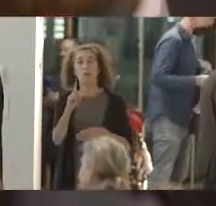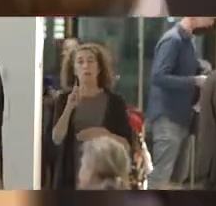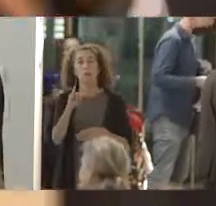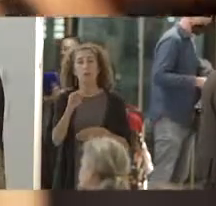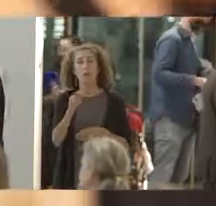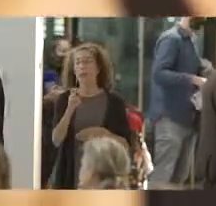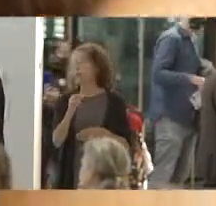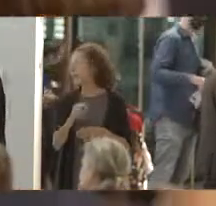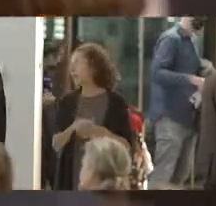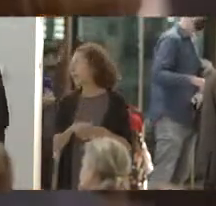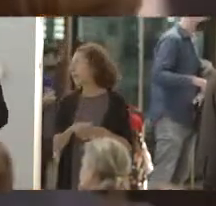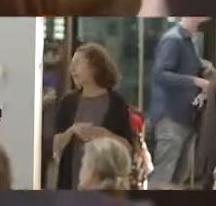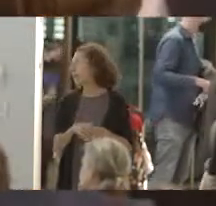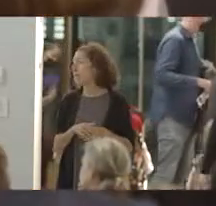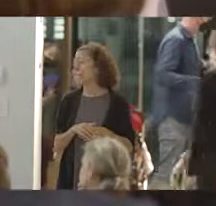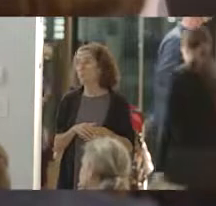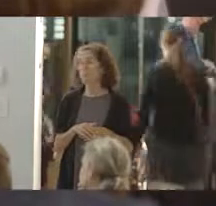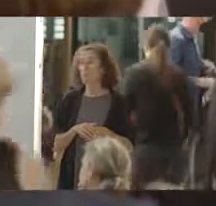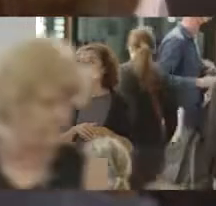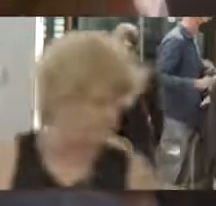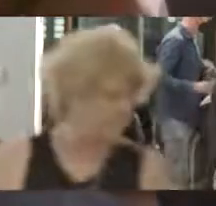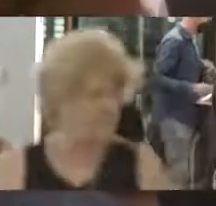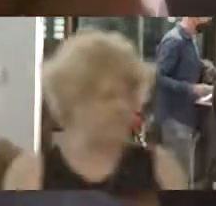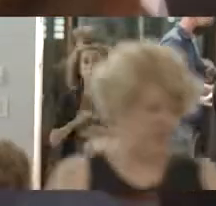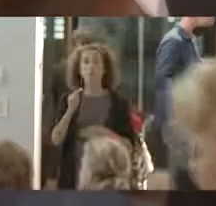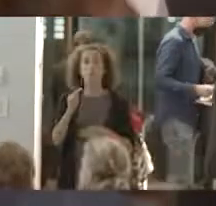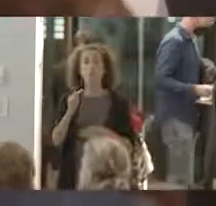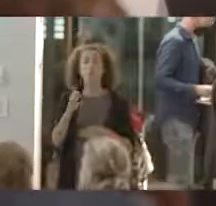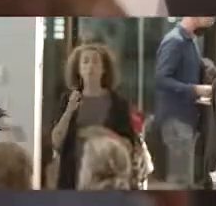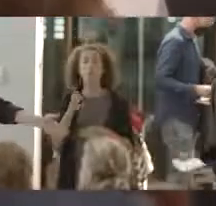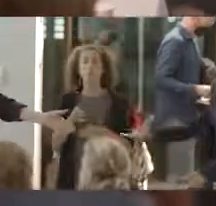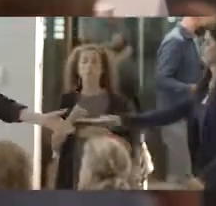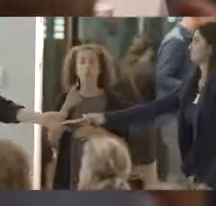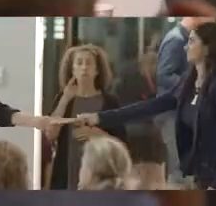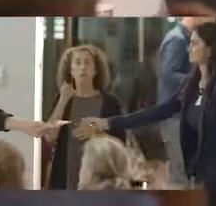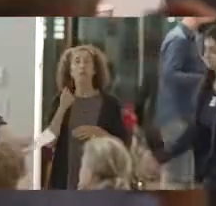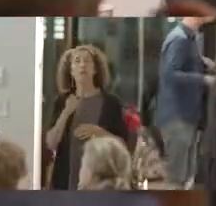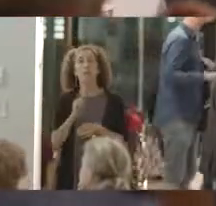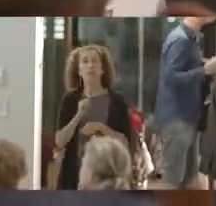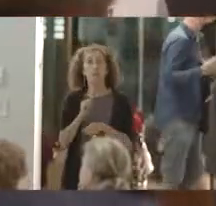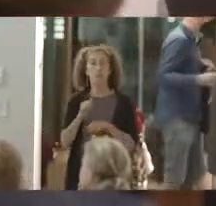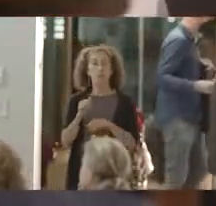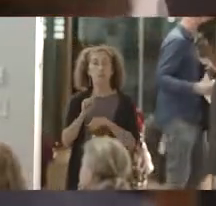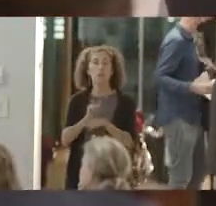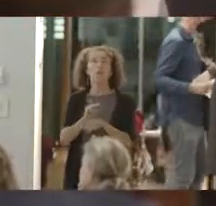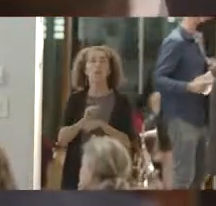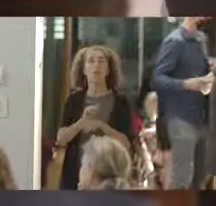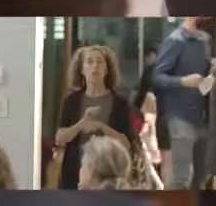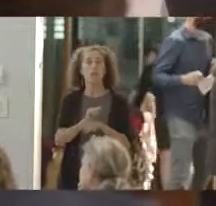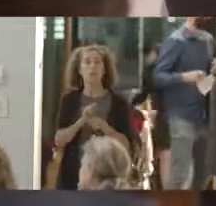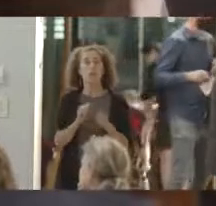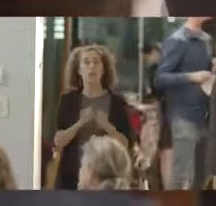alignment that goes to Chambers or the northerly alignment that goes to Northmore, there is a 72-inch